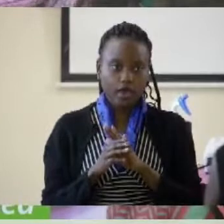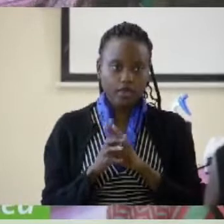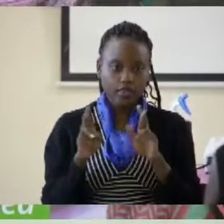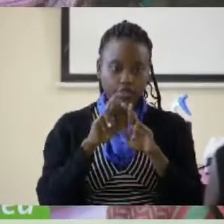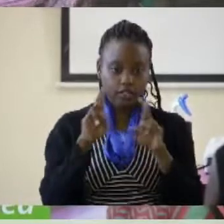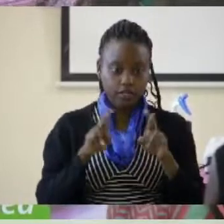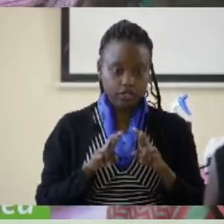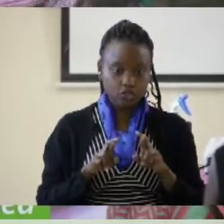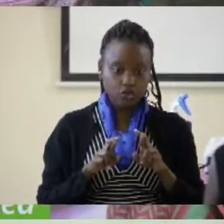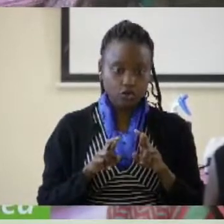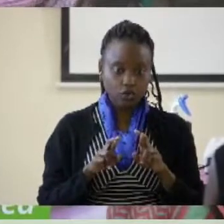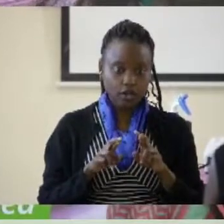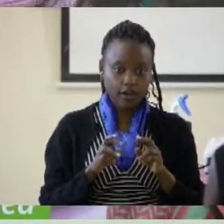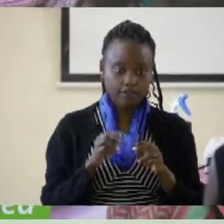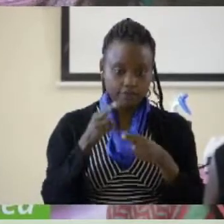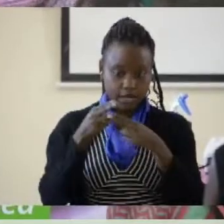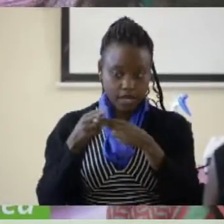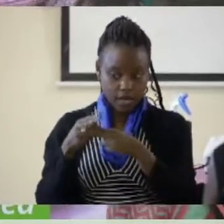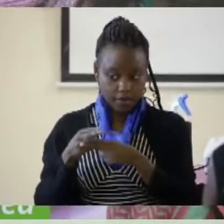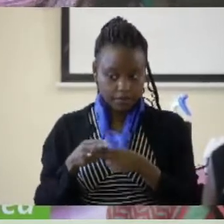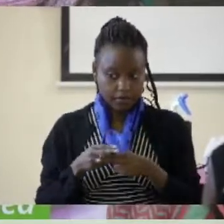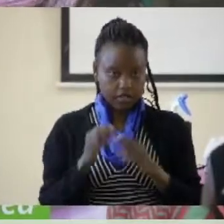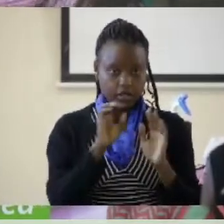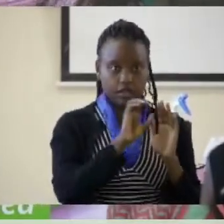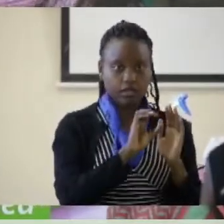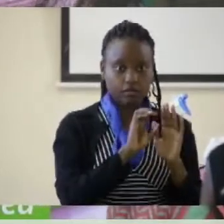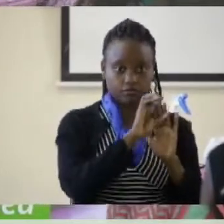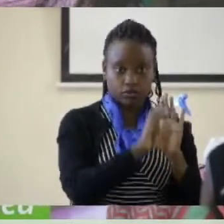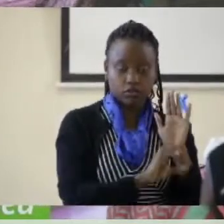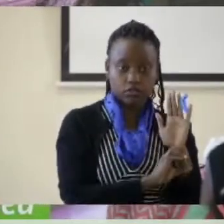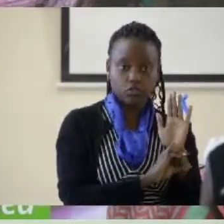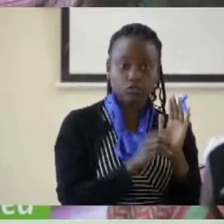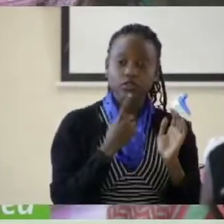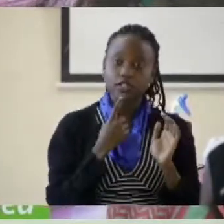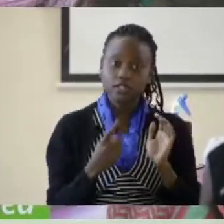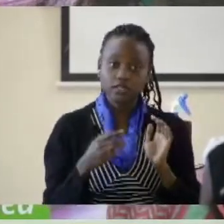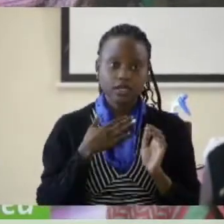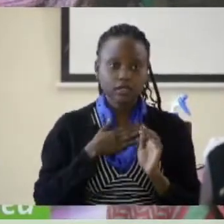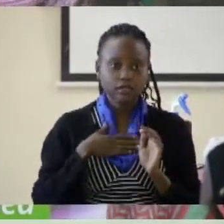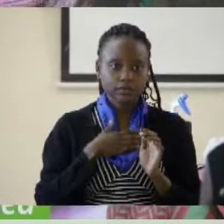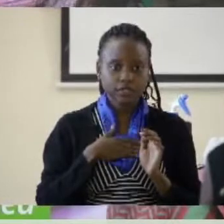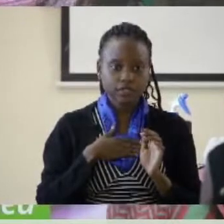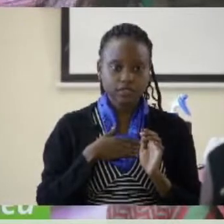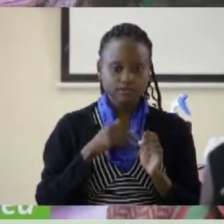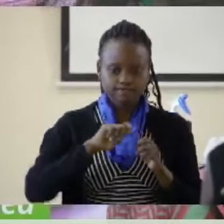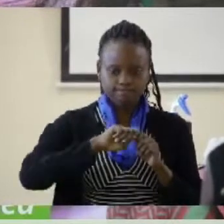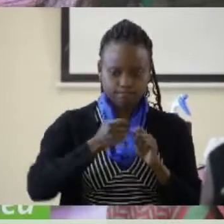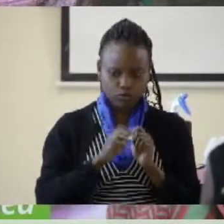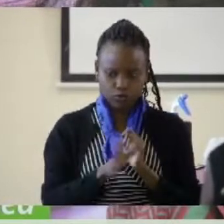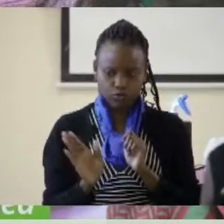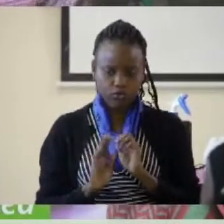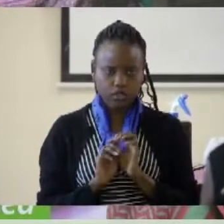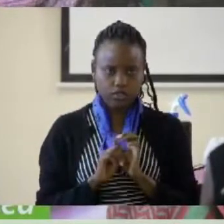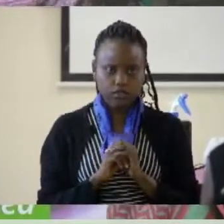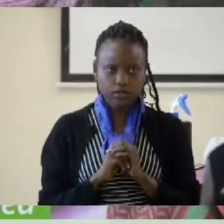been named in the Constitution. In fact, they say, please put off those things. I'm telling you, there's a